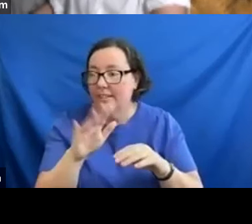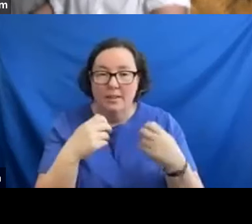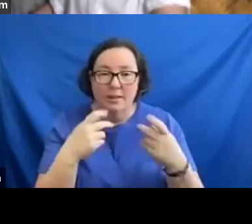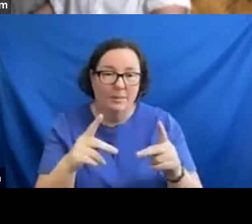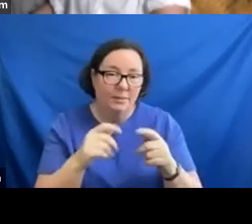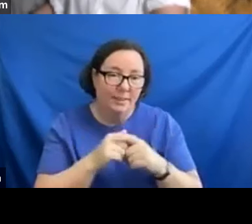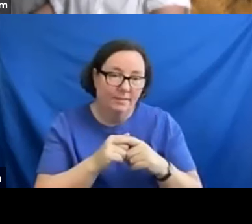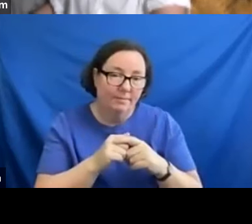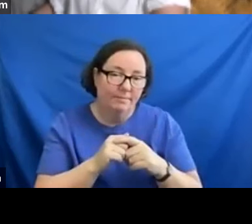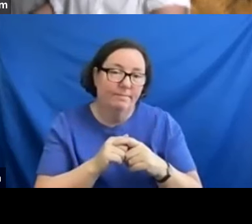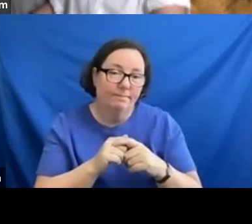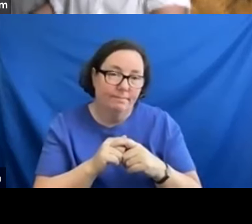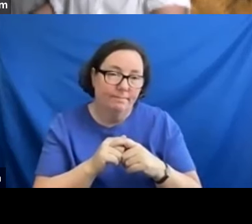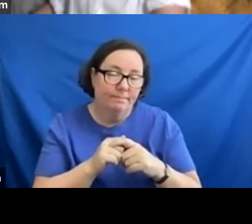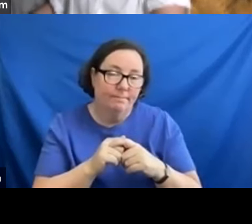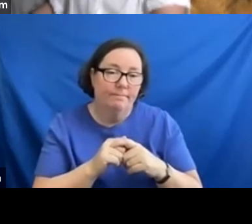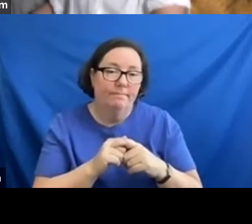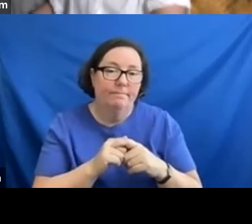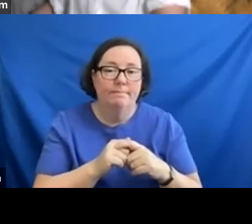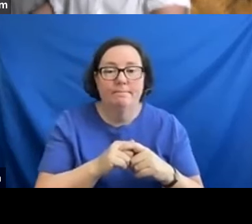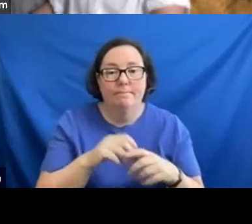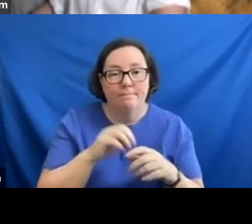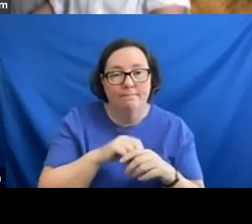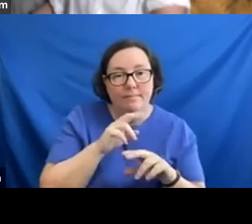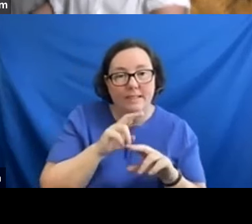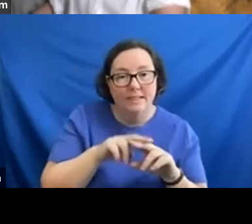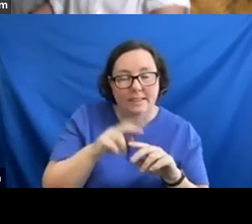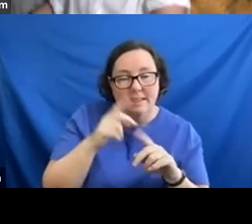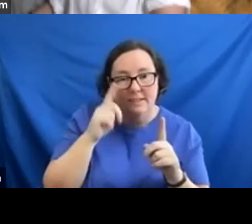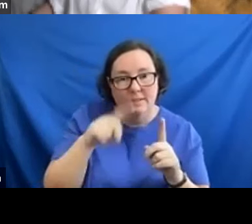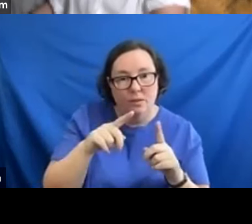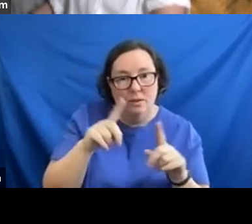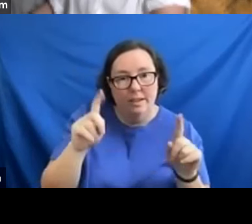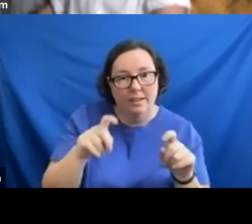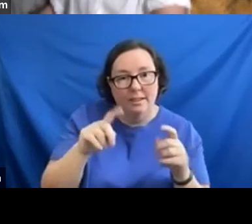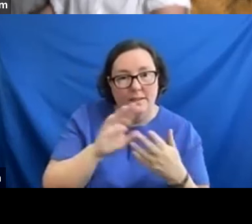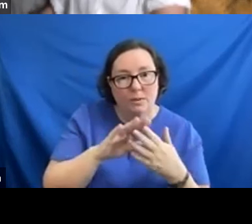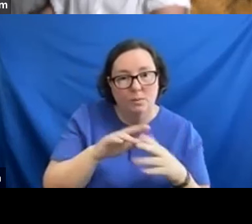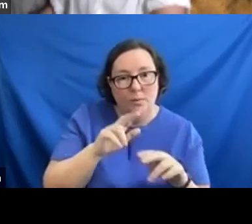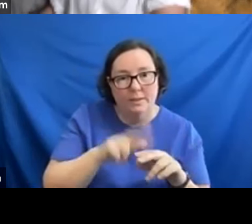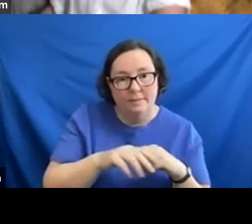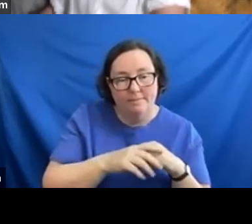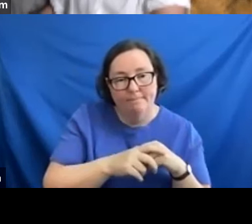opportunity in sitting for an exam school seat.